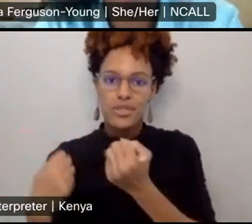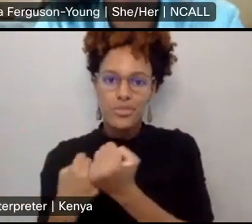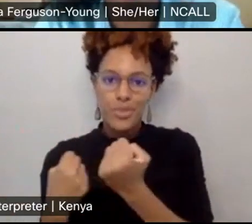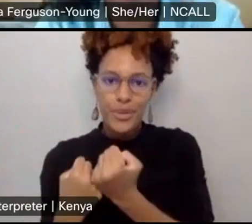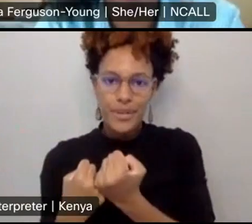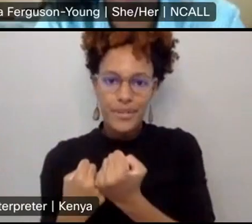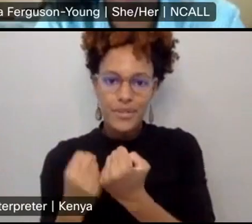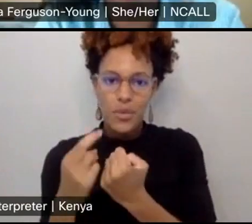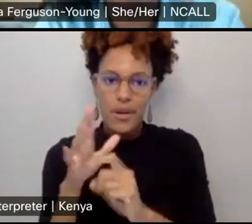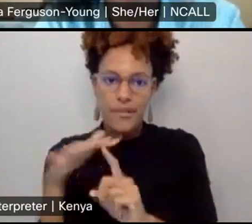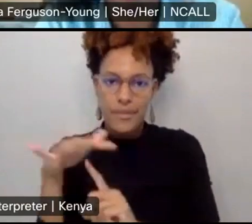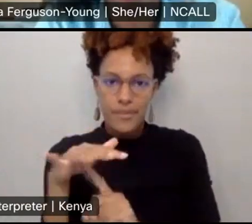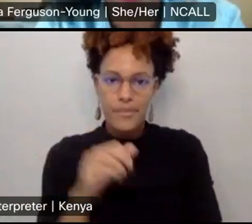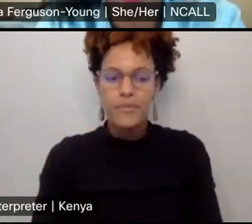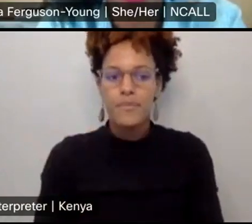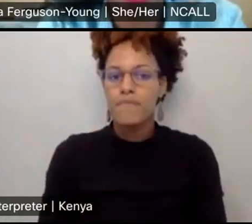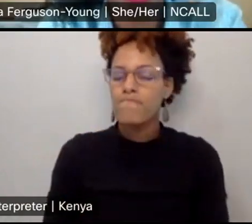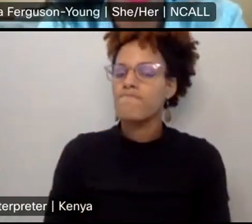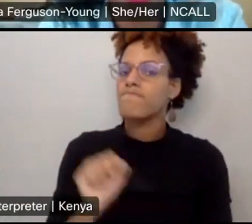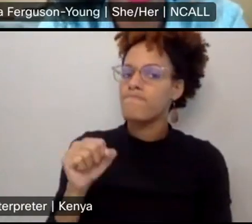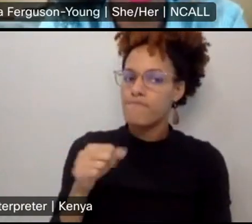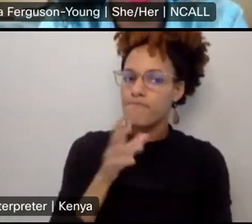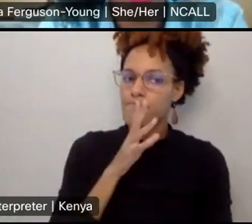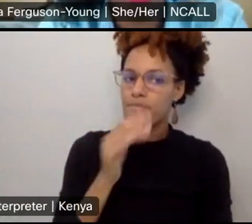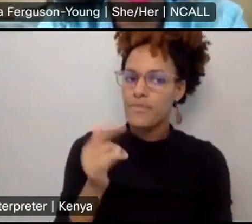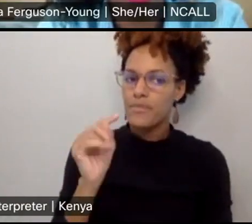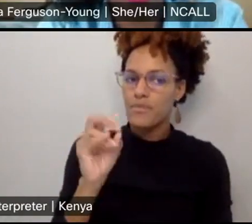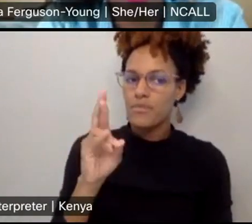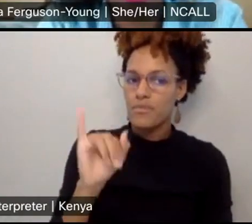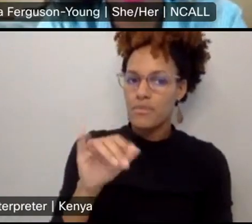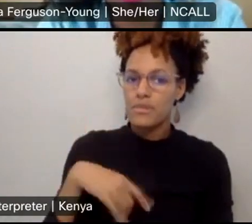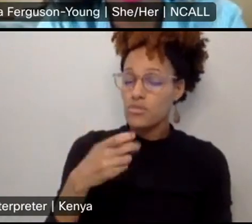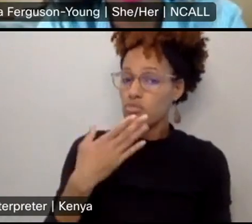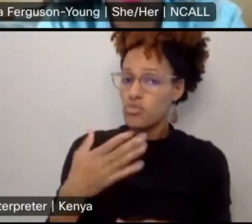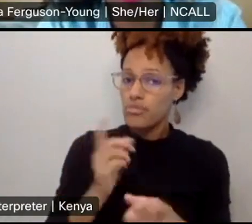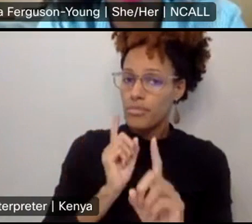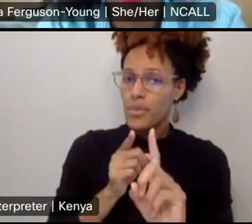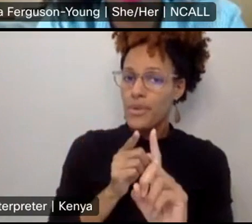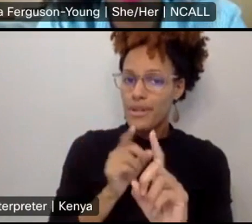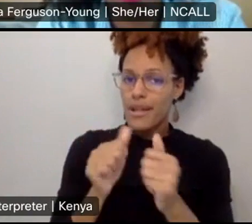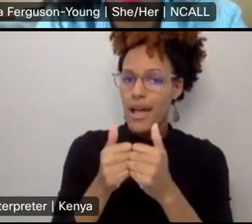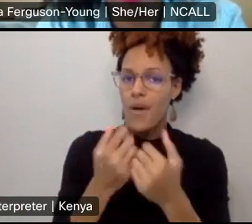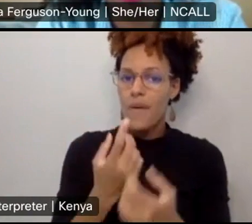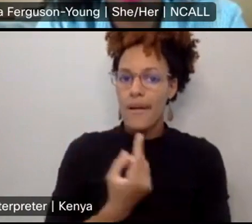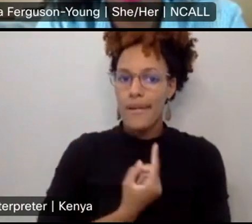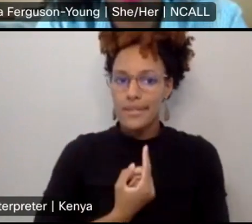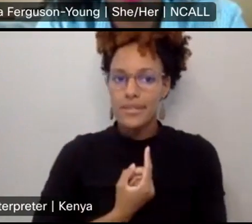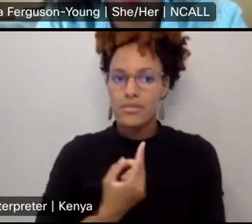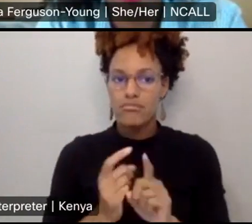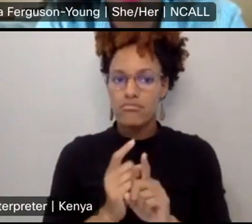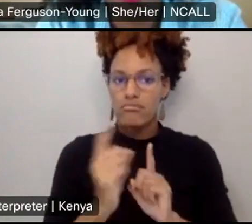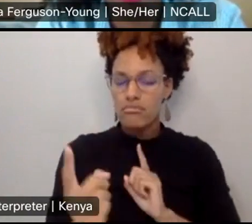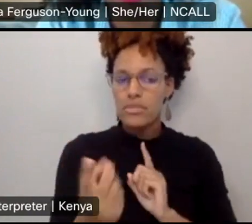Mhm. Yeah, that is a very good point in terms of how isolation